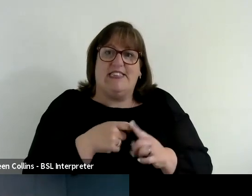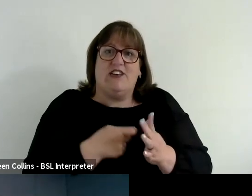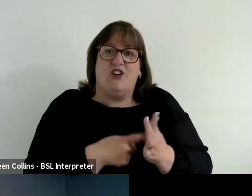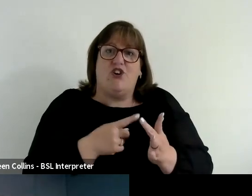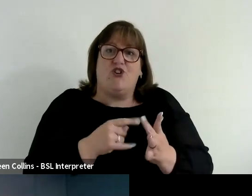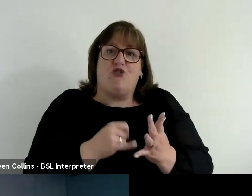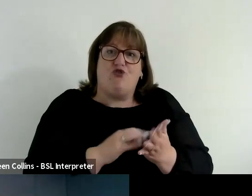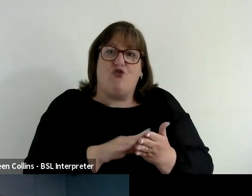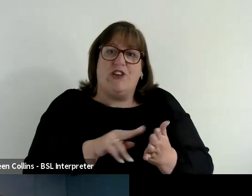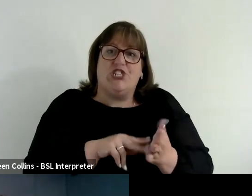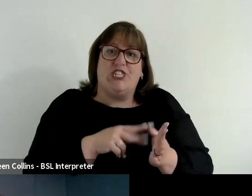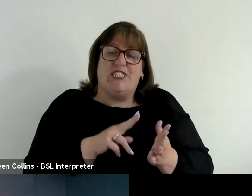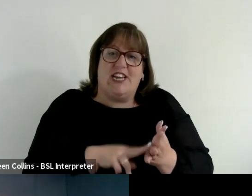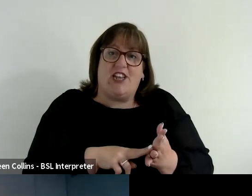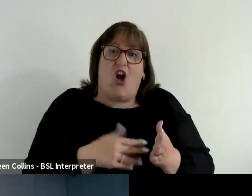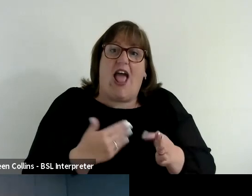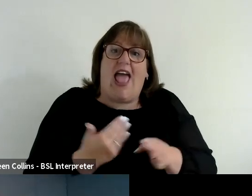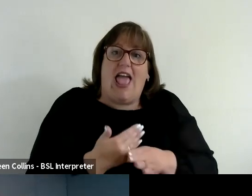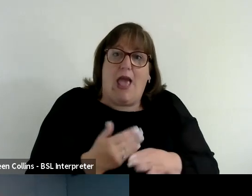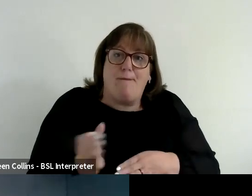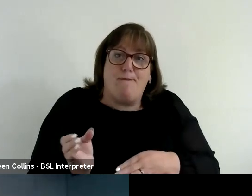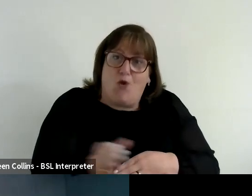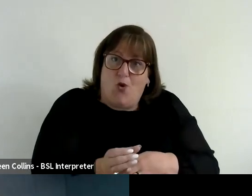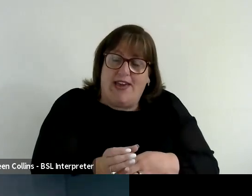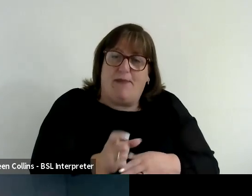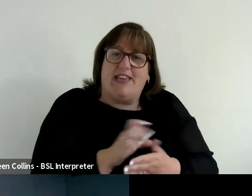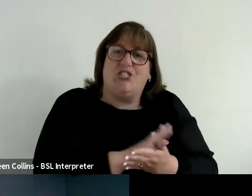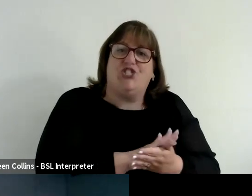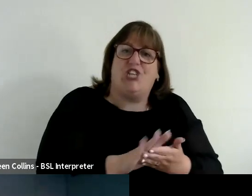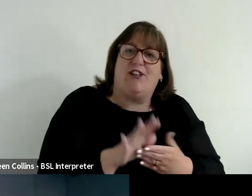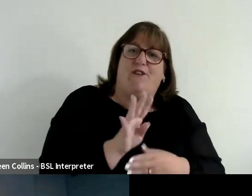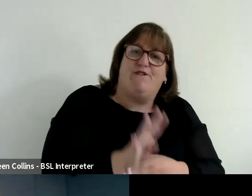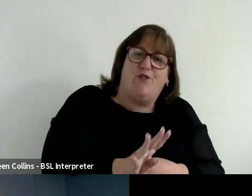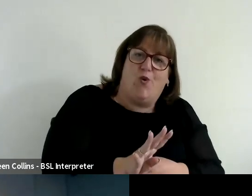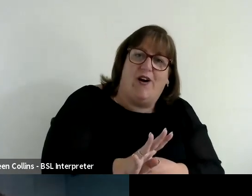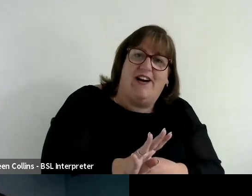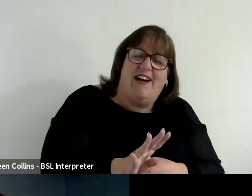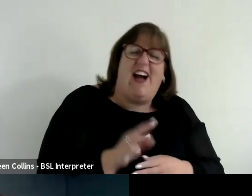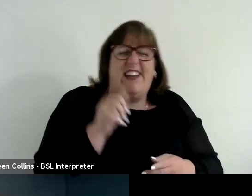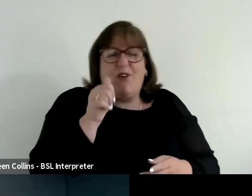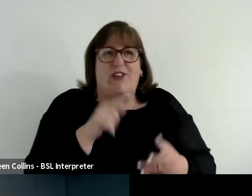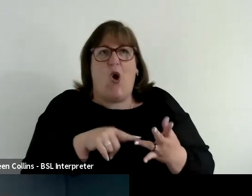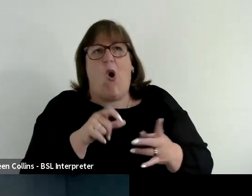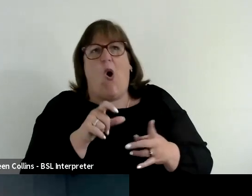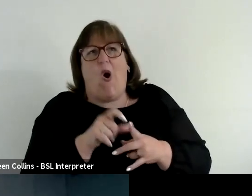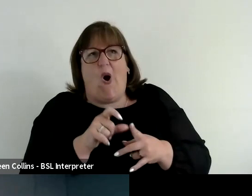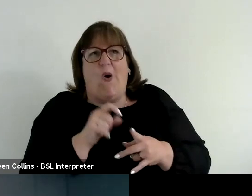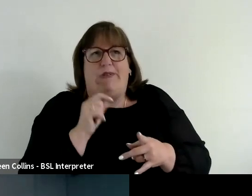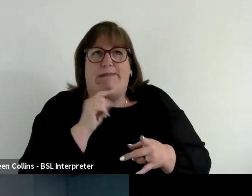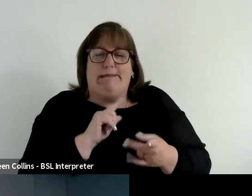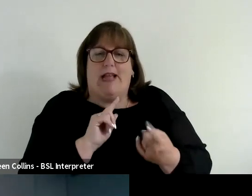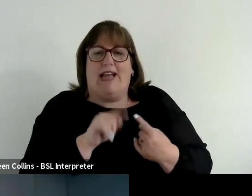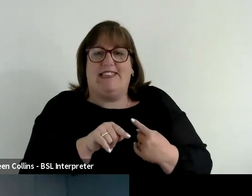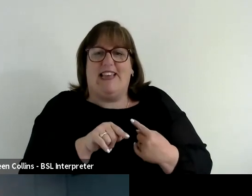by ITN, but they create Channel 4 News. So that's sort of an odd answer. It kind of is and it kind of